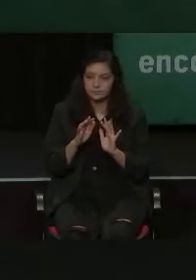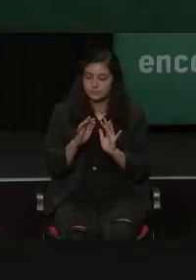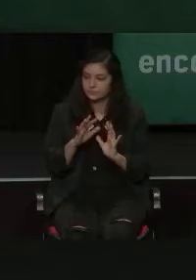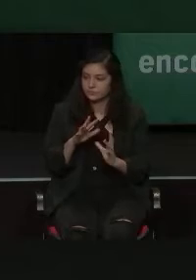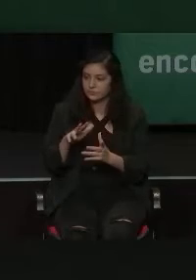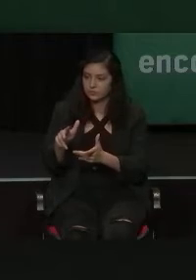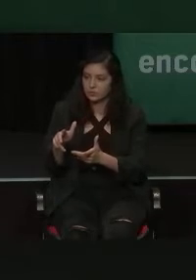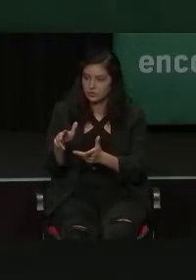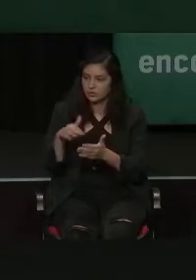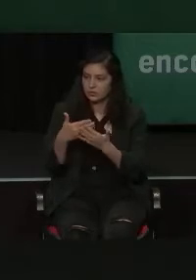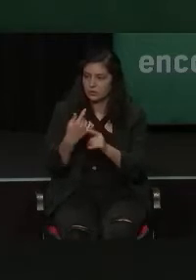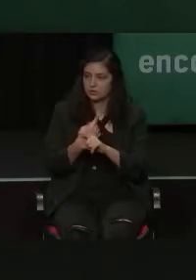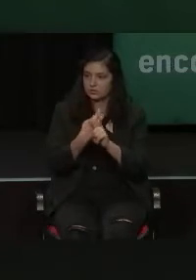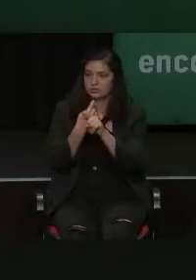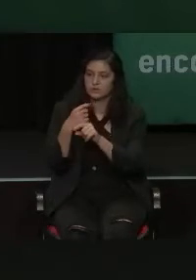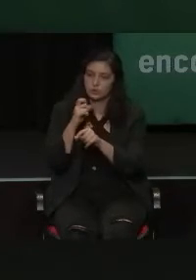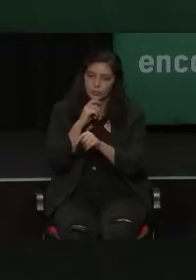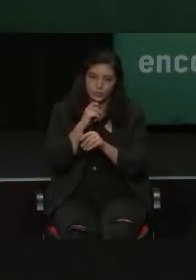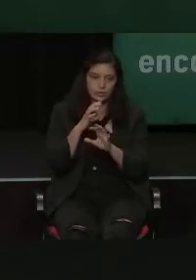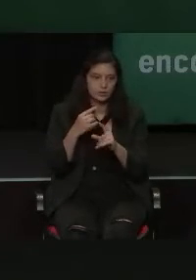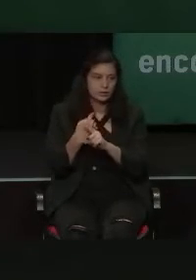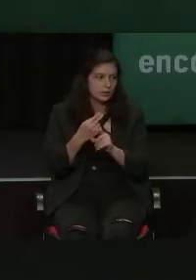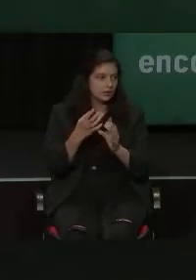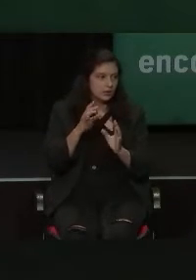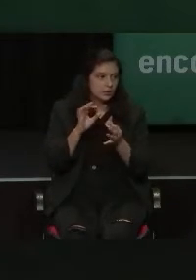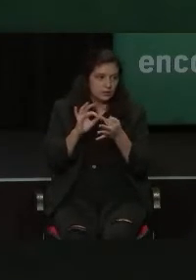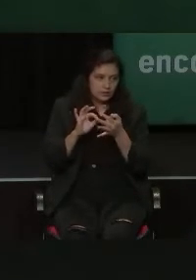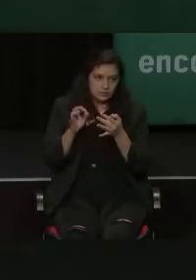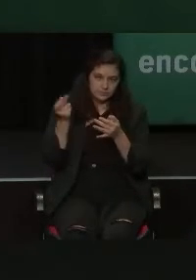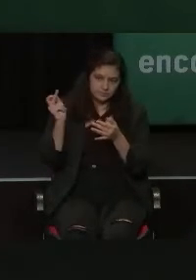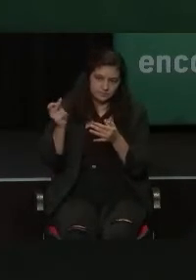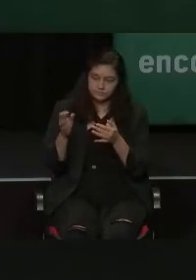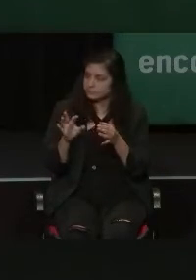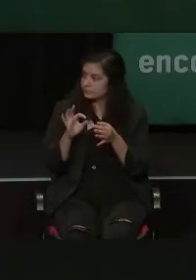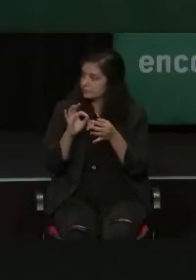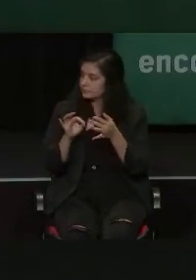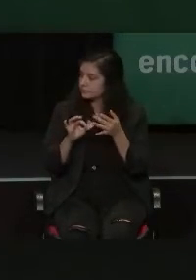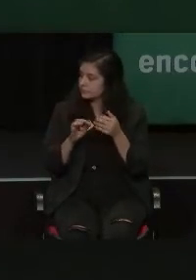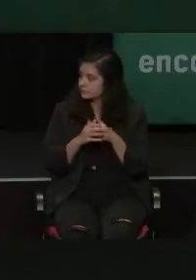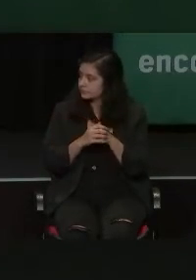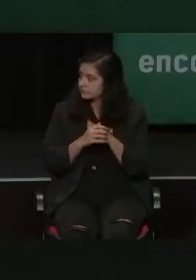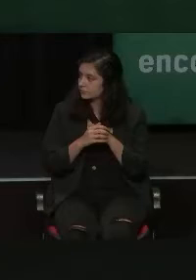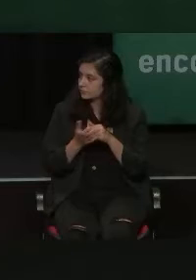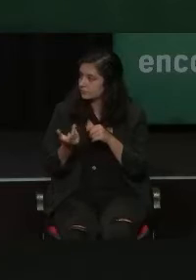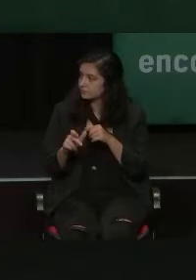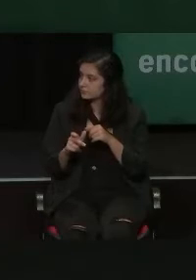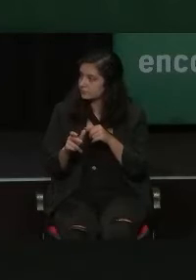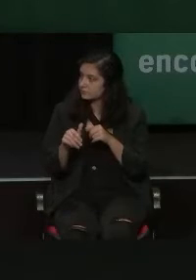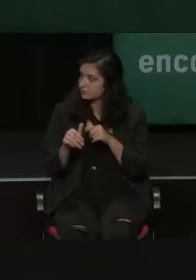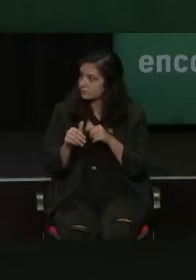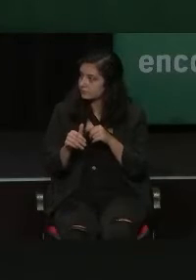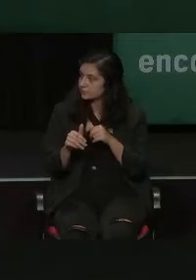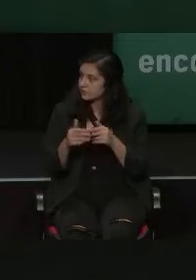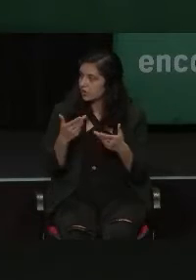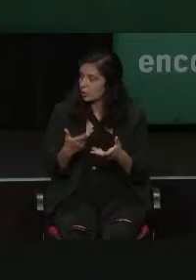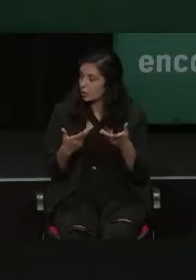several actions and initiatives that have taken place in the last decades worldwide, it becomes to be not